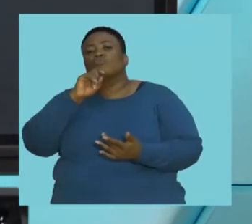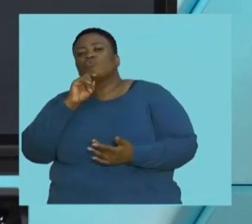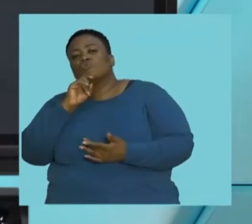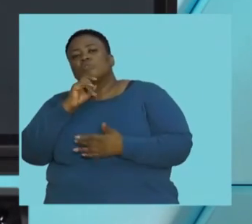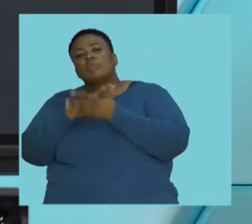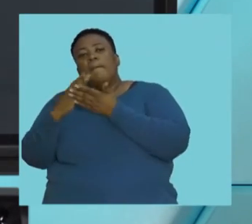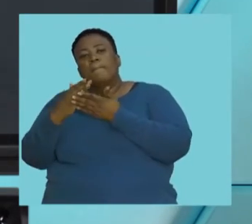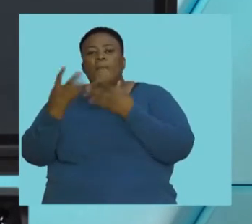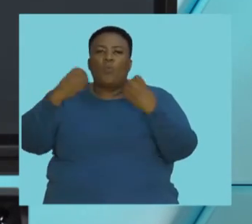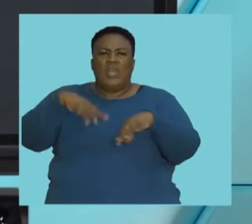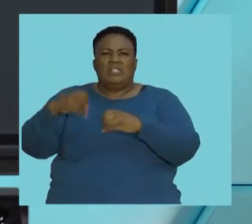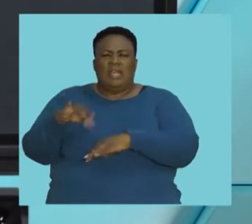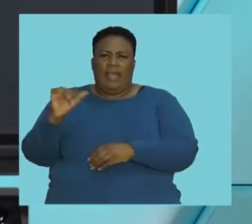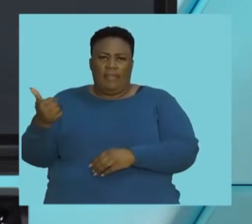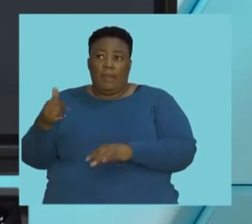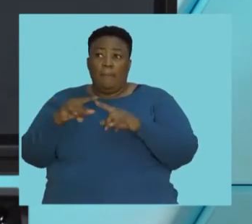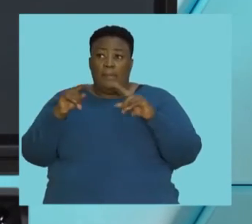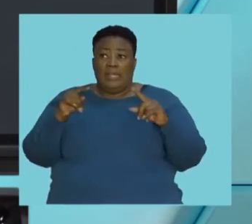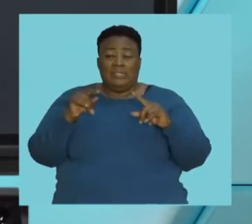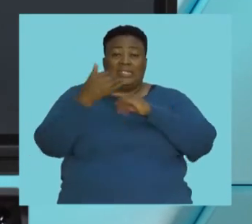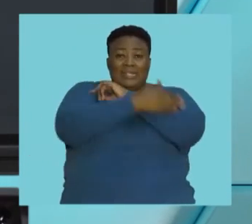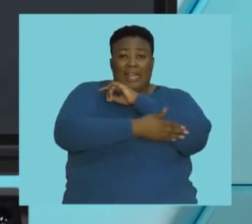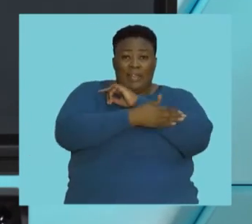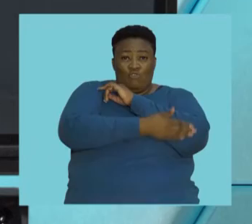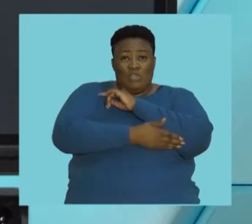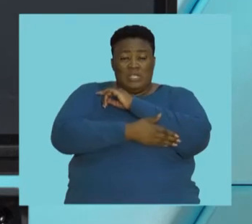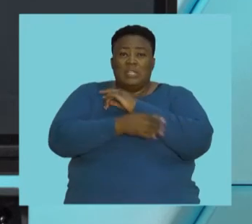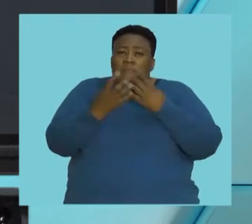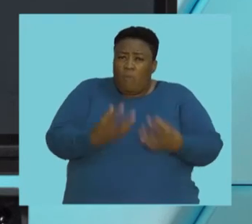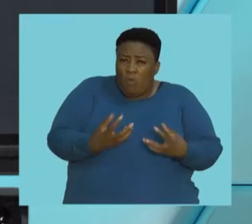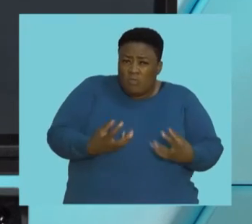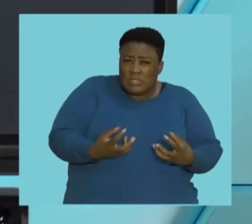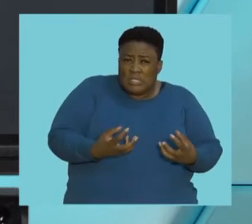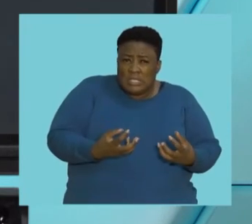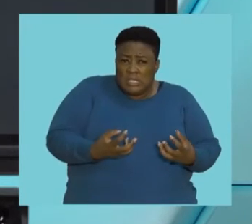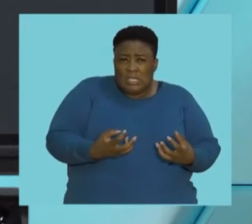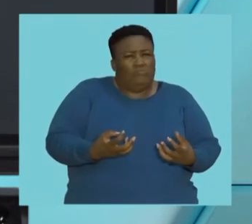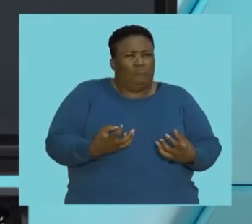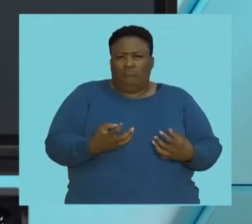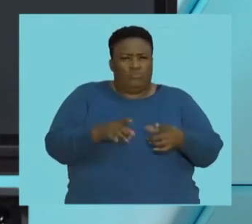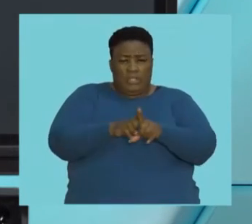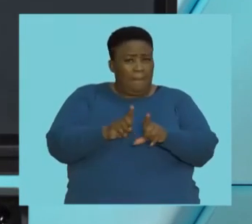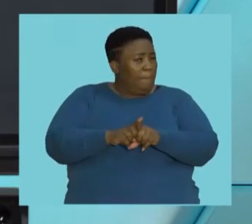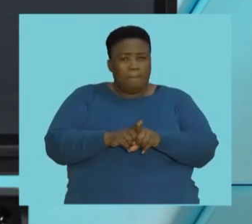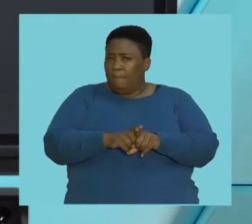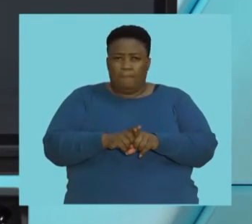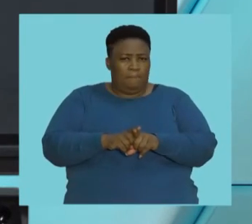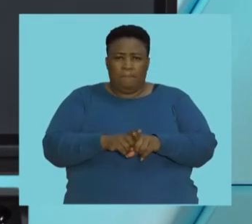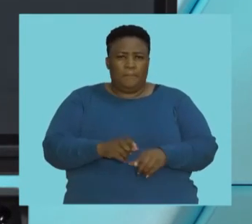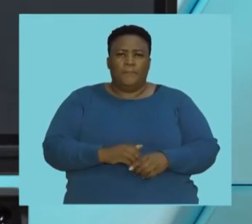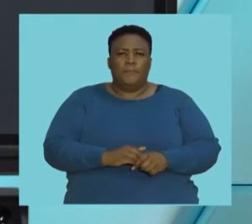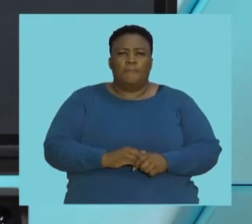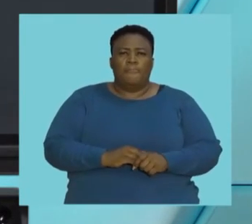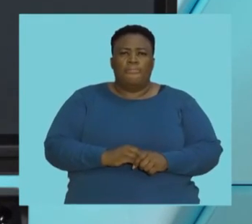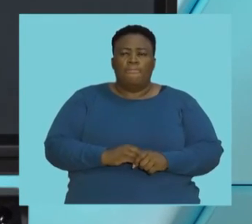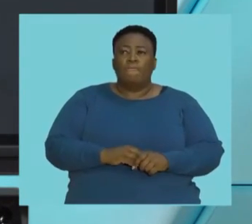to consume some and waste the other. However, that's not the case in countries that are affected by poverty or affected by the